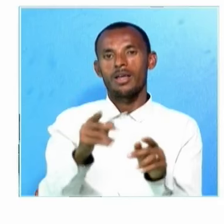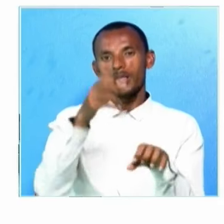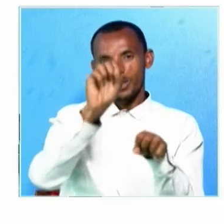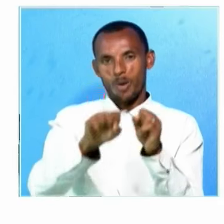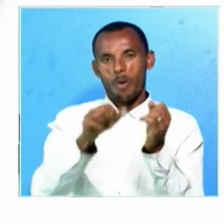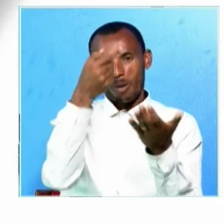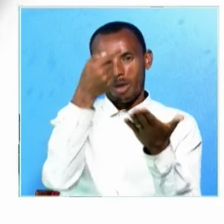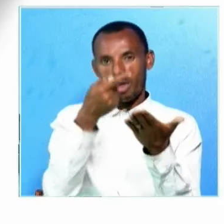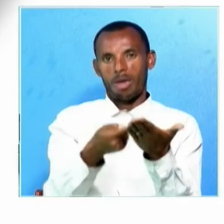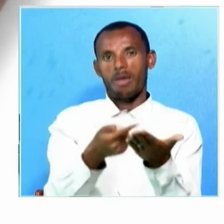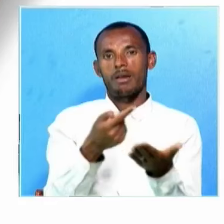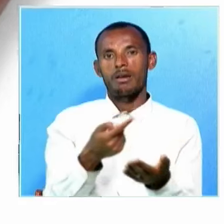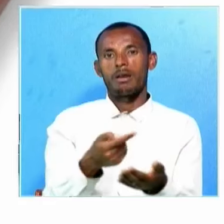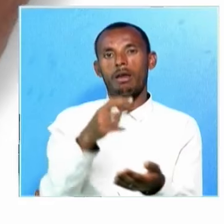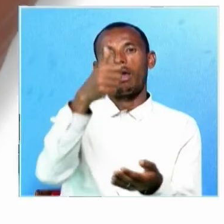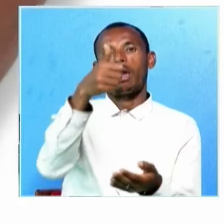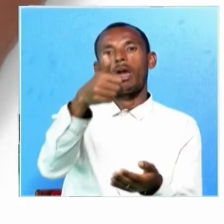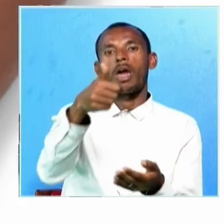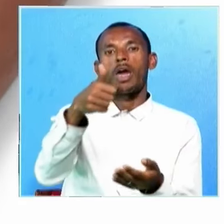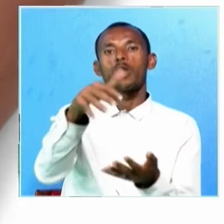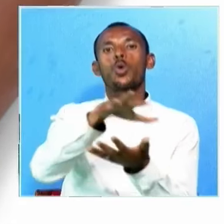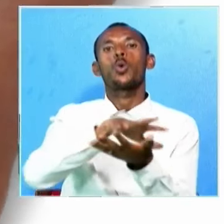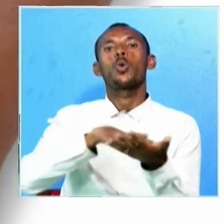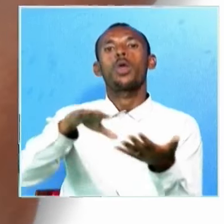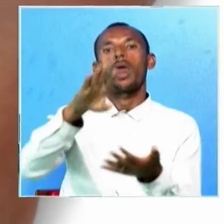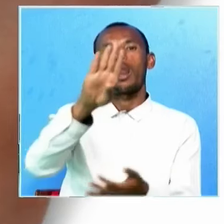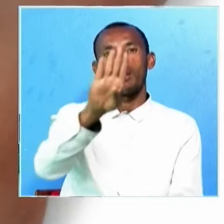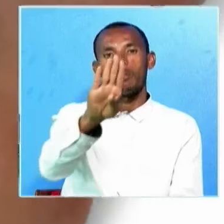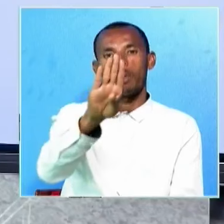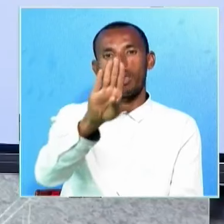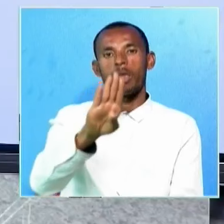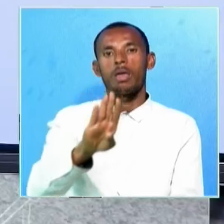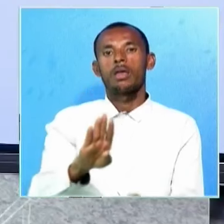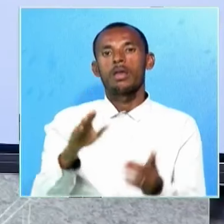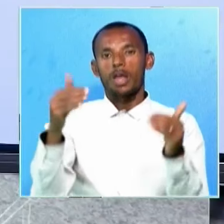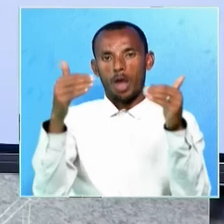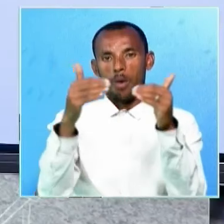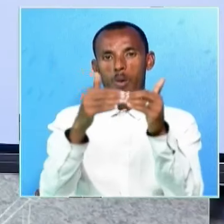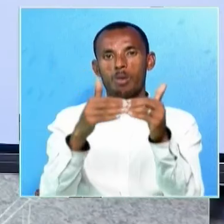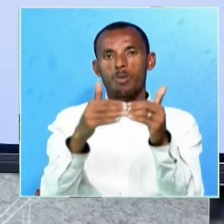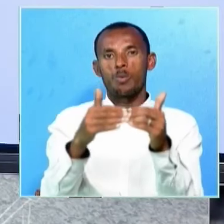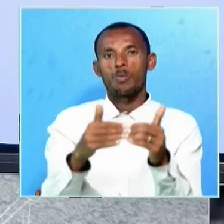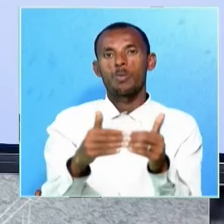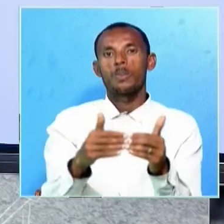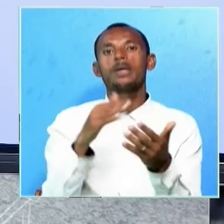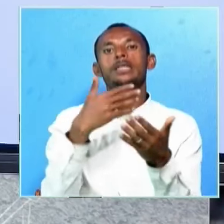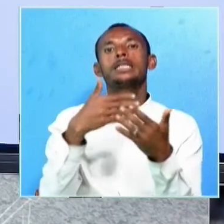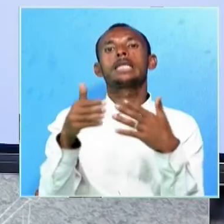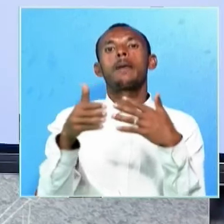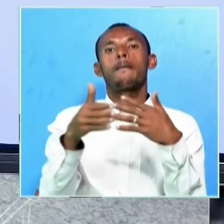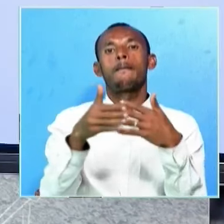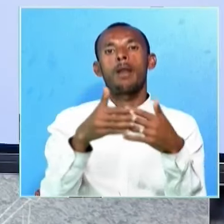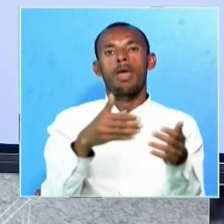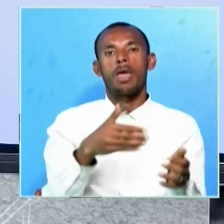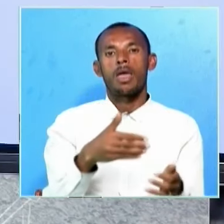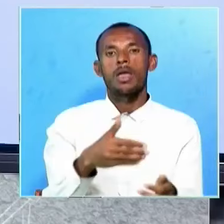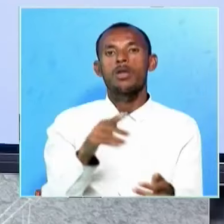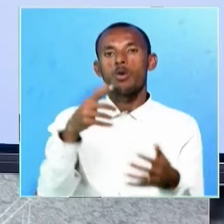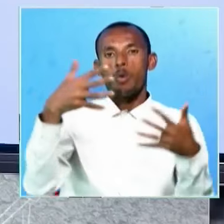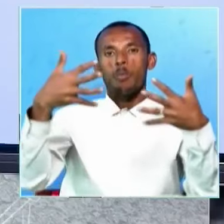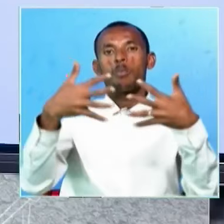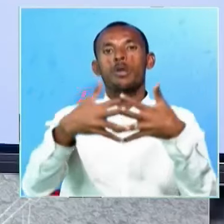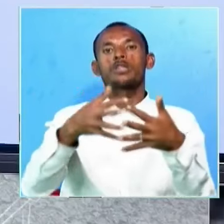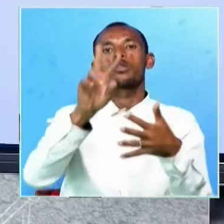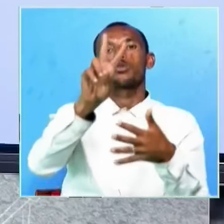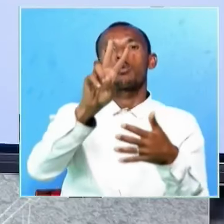here A union B is equal to, simply you mix the